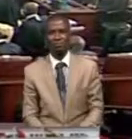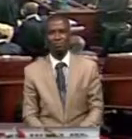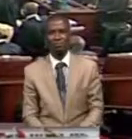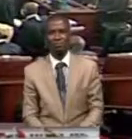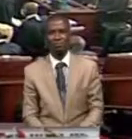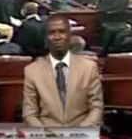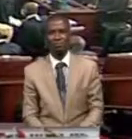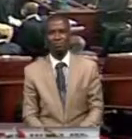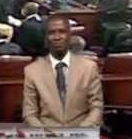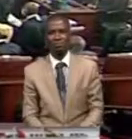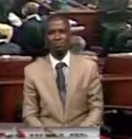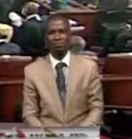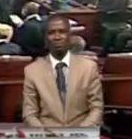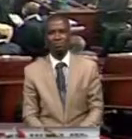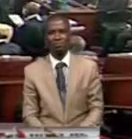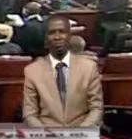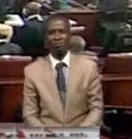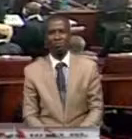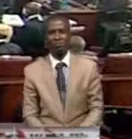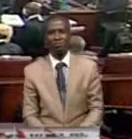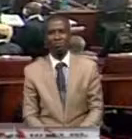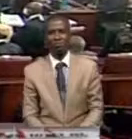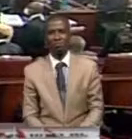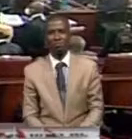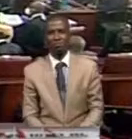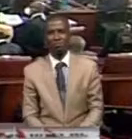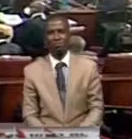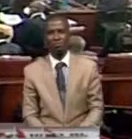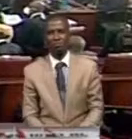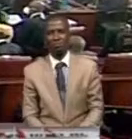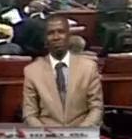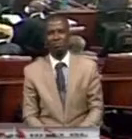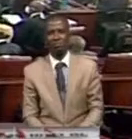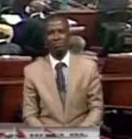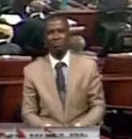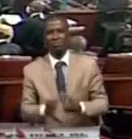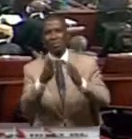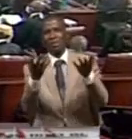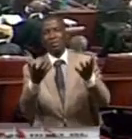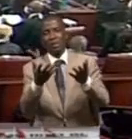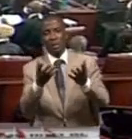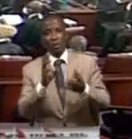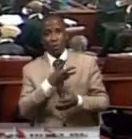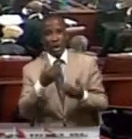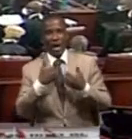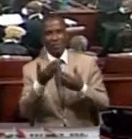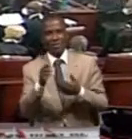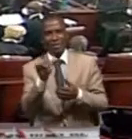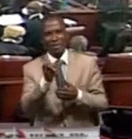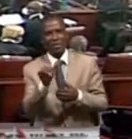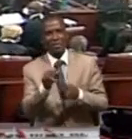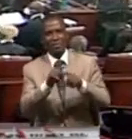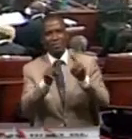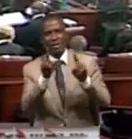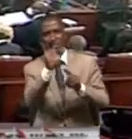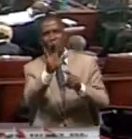Yeah, exactly. 9:39. Exactly. Exactly. That is what we also have. Yeah.